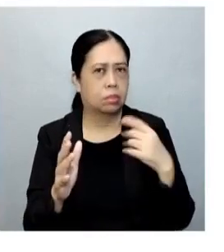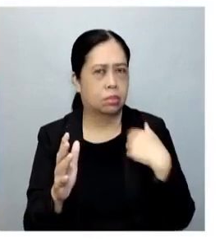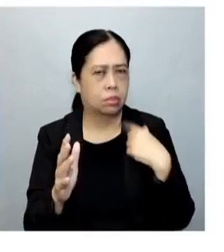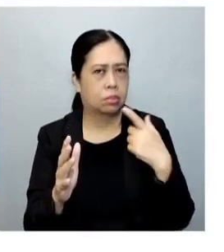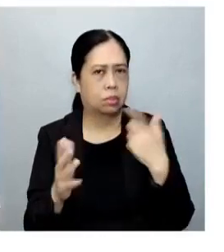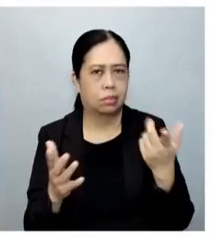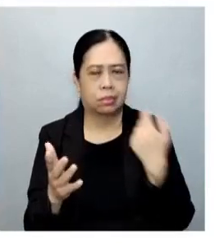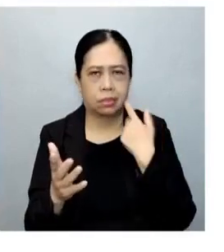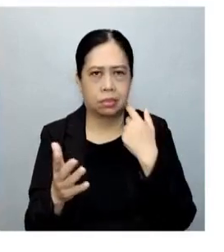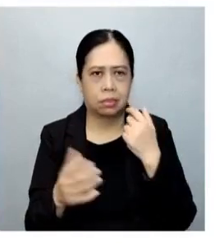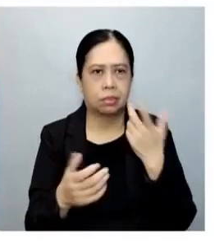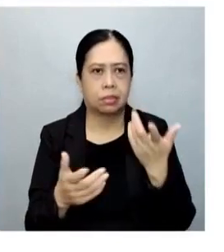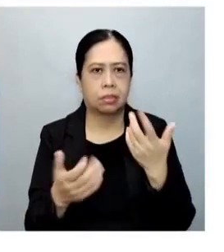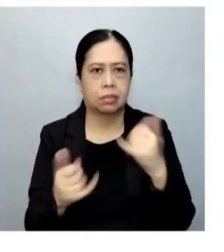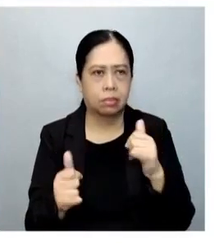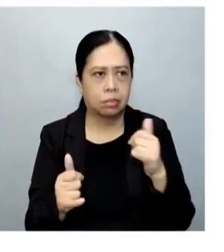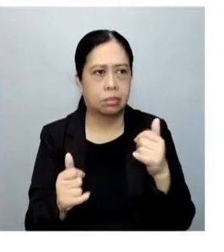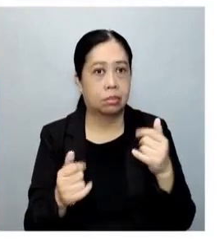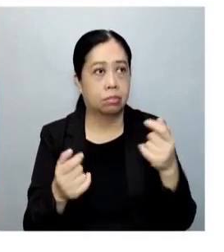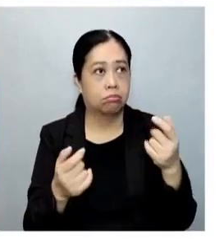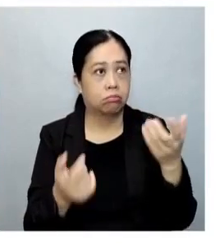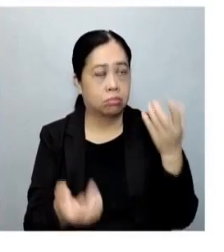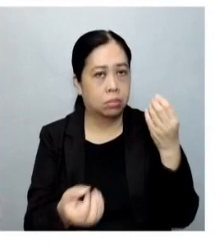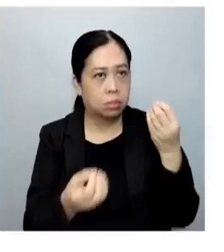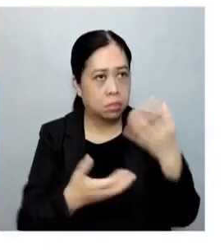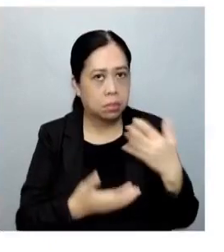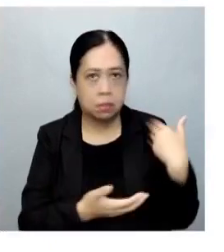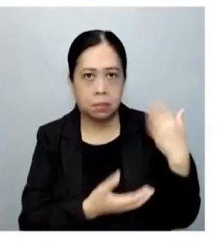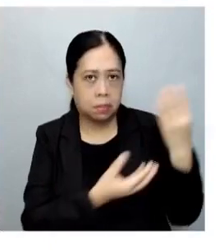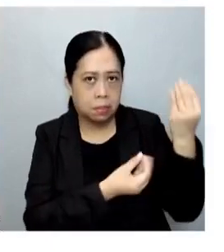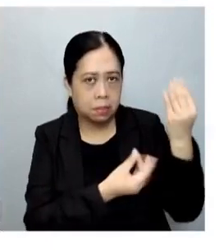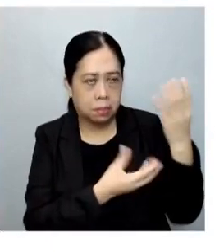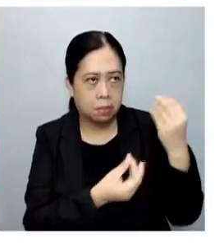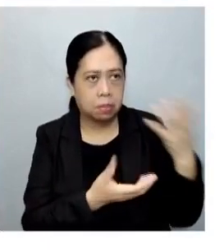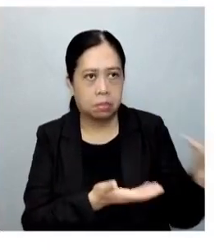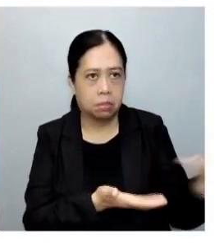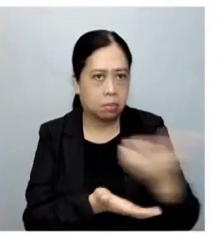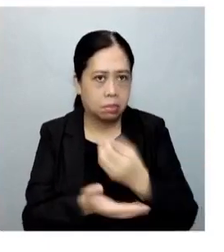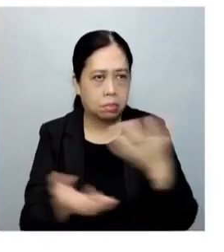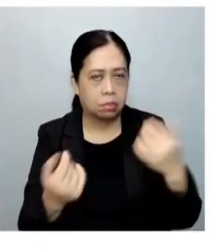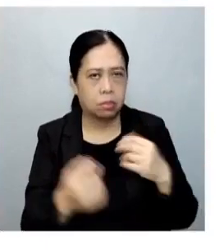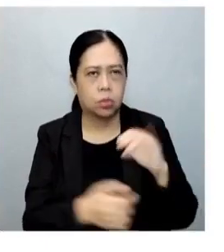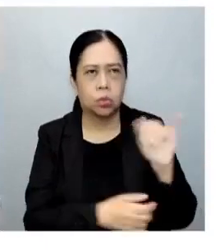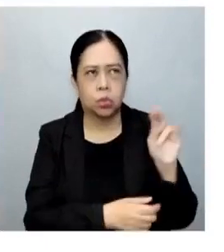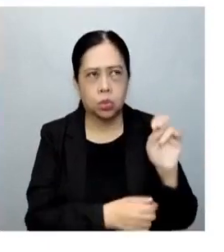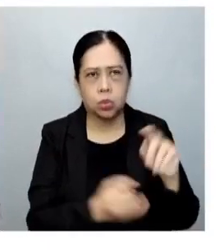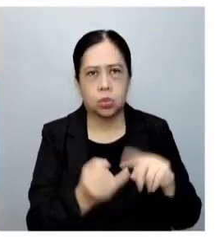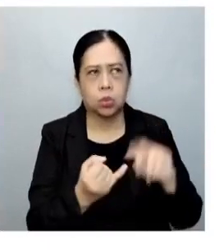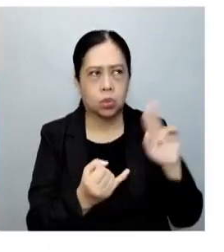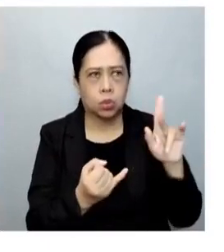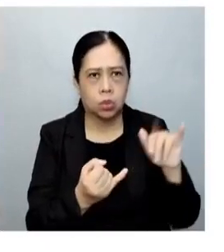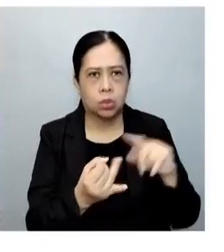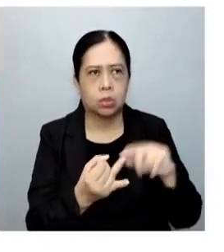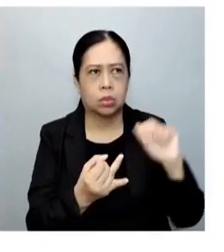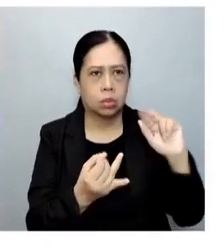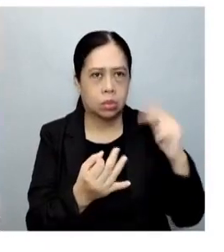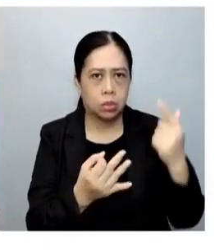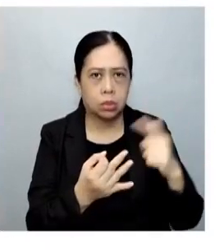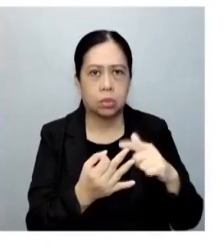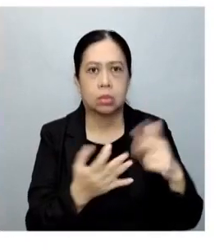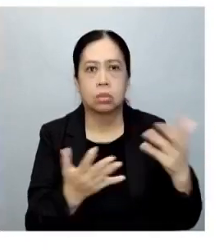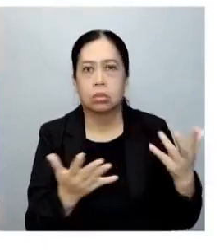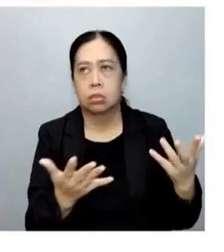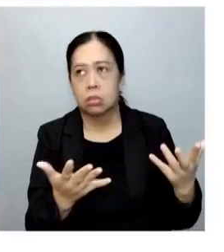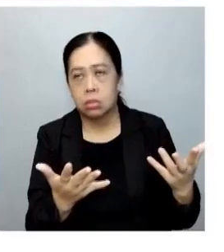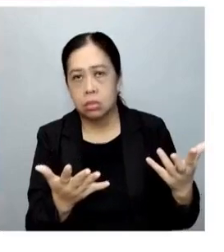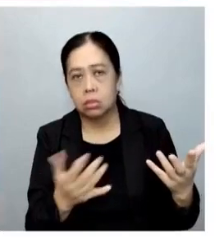events are still unfolding, and the thing is, this is July, August, and so it's